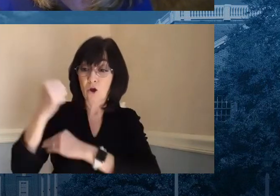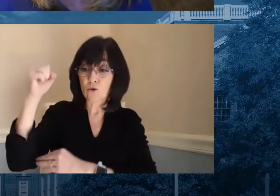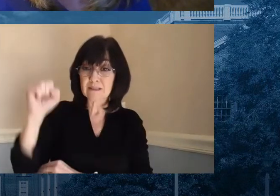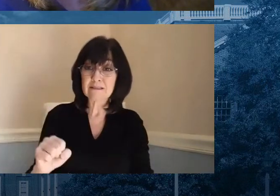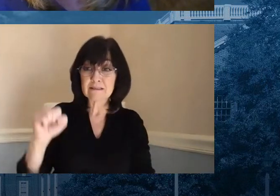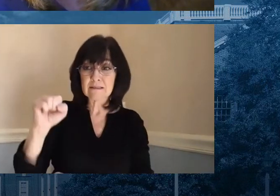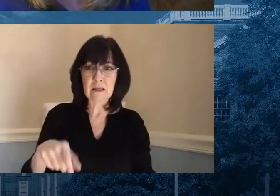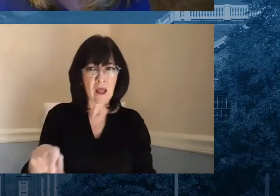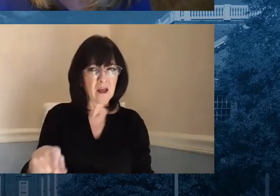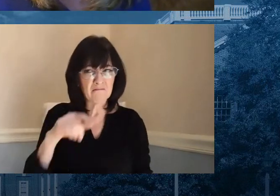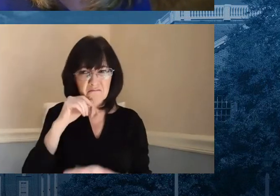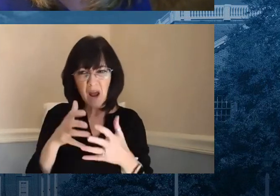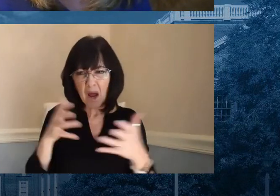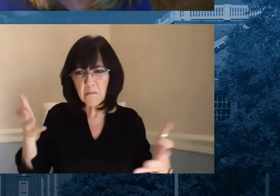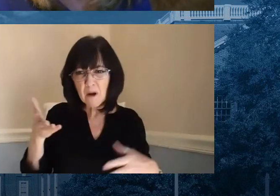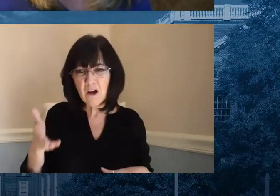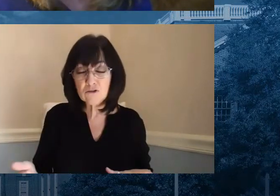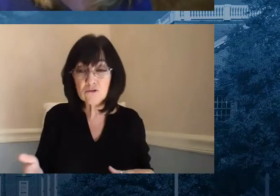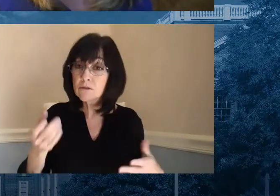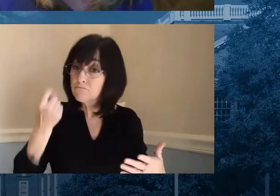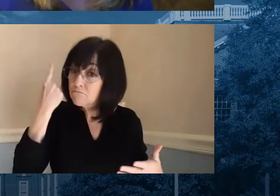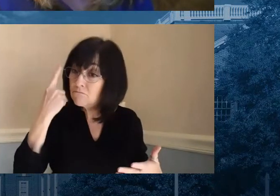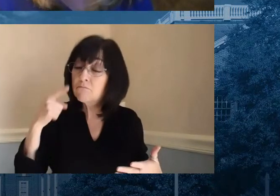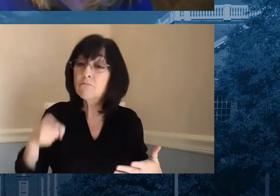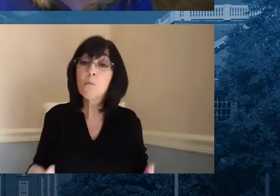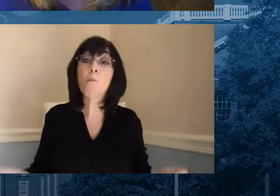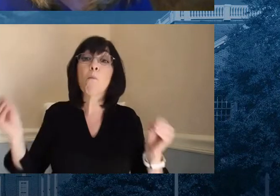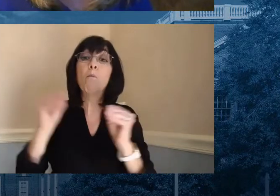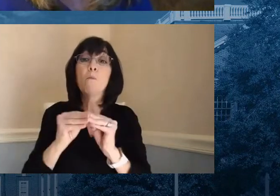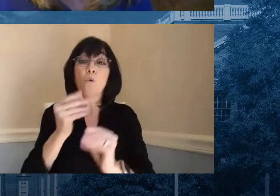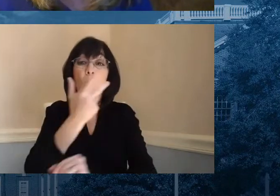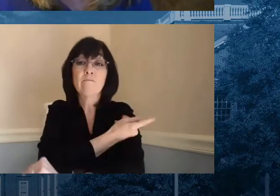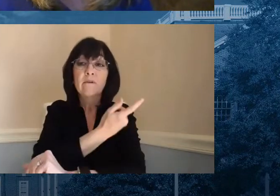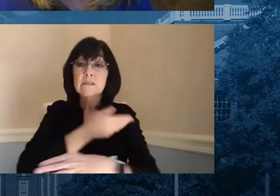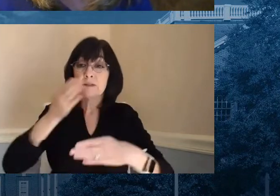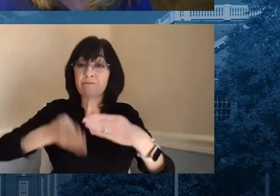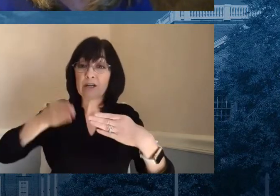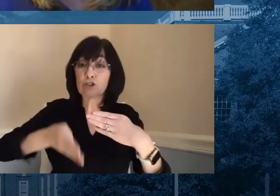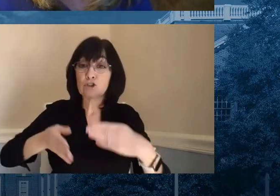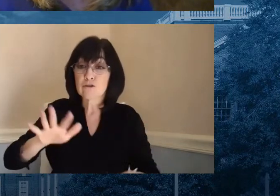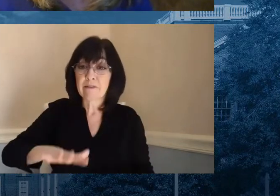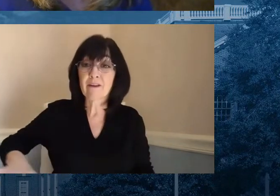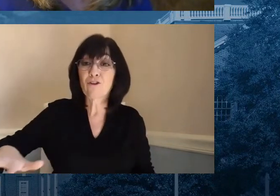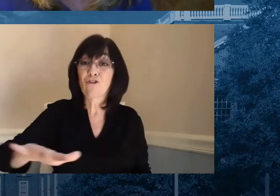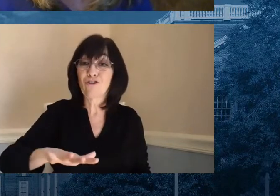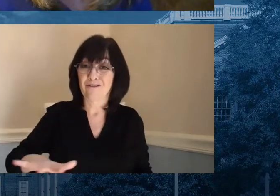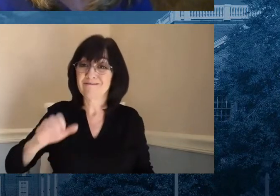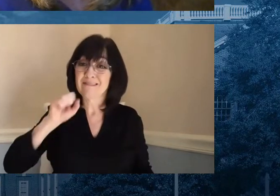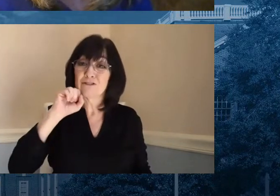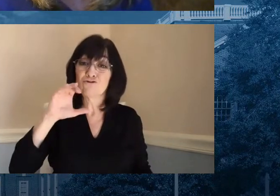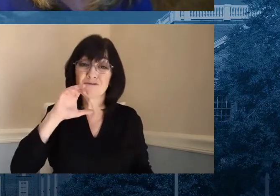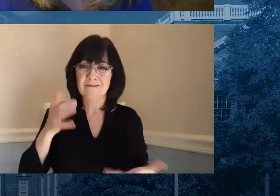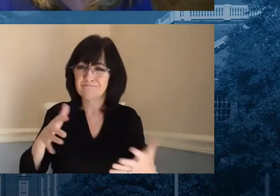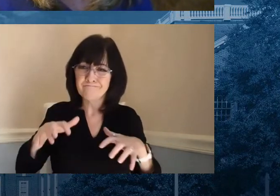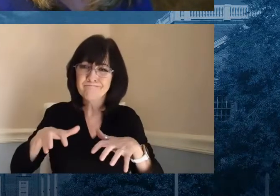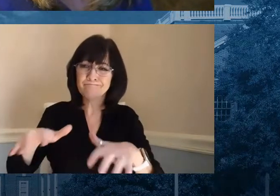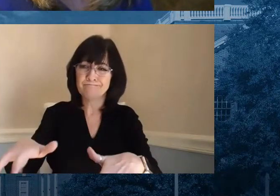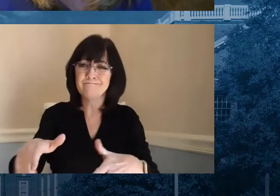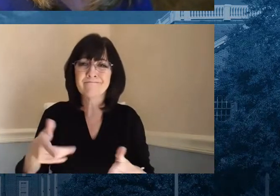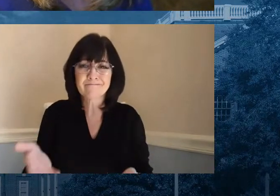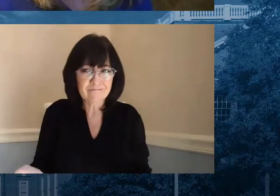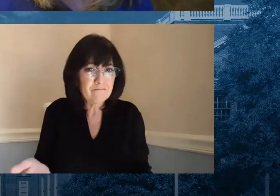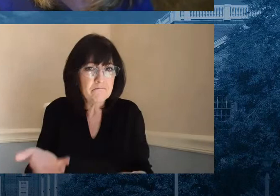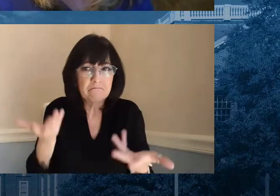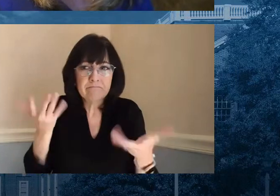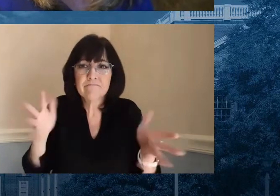that's it. It's kind of spread out across Kent County and Newcastle County, kind of more evenly and just a little